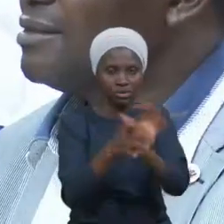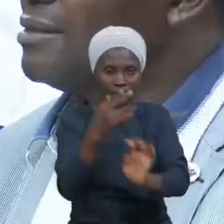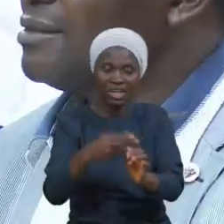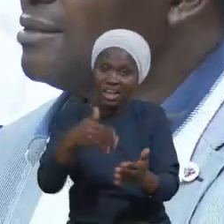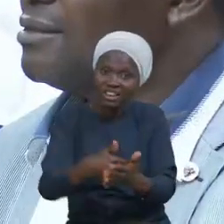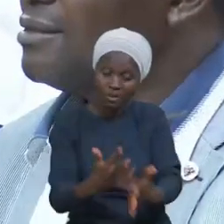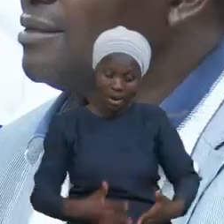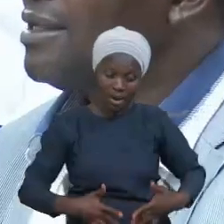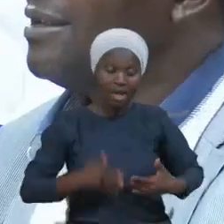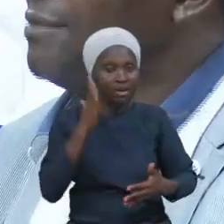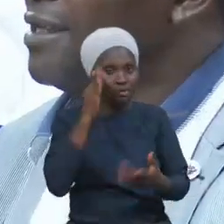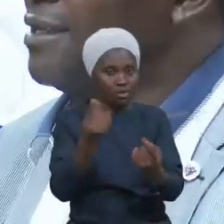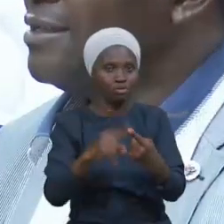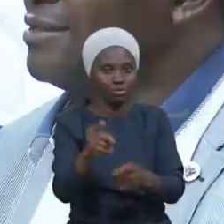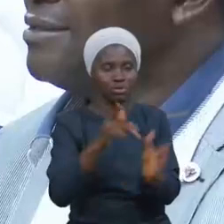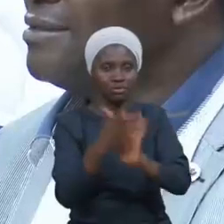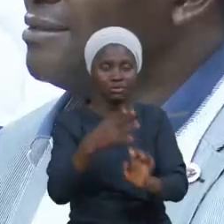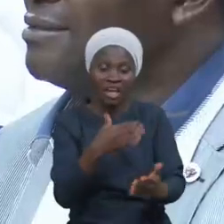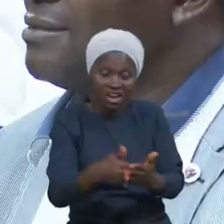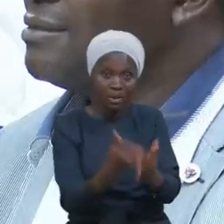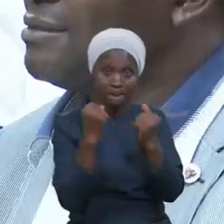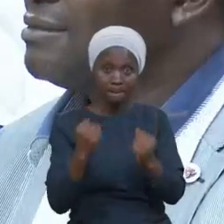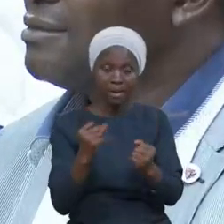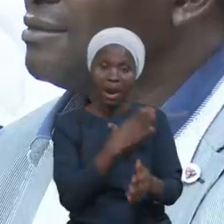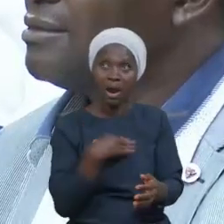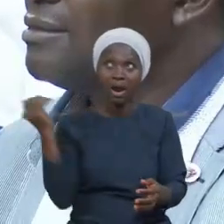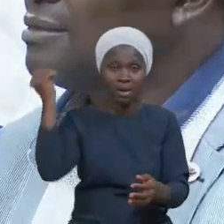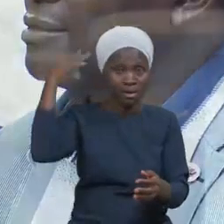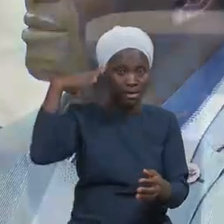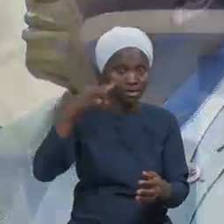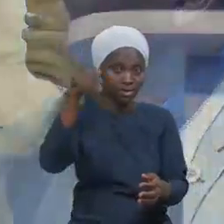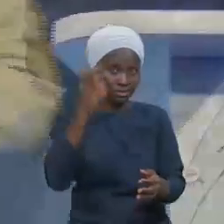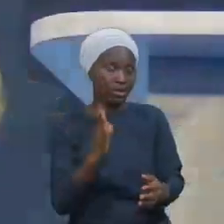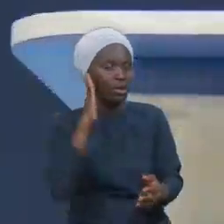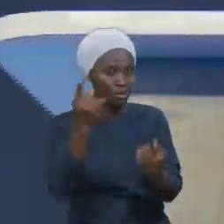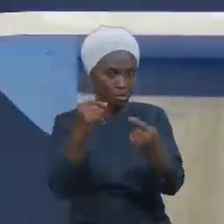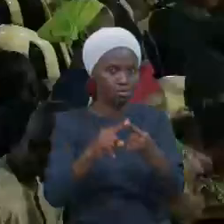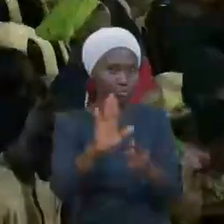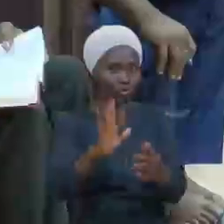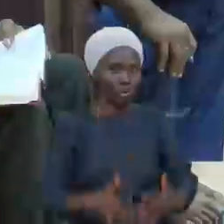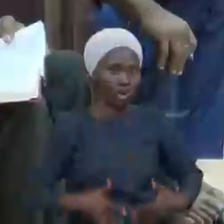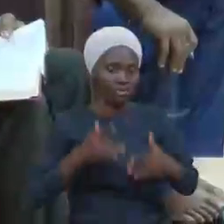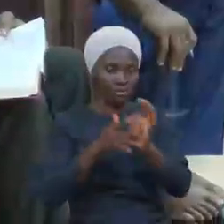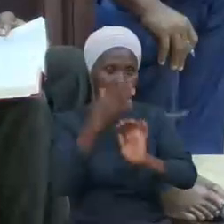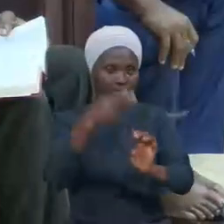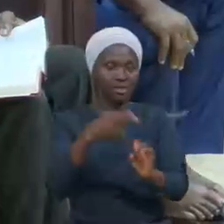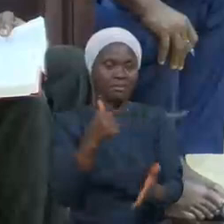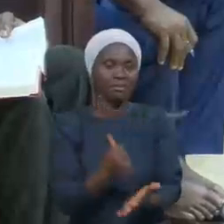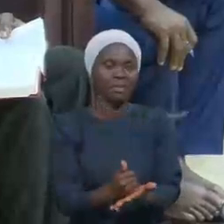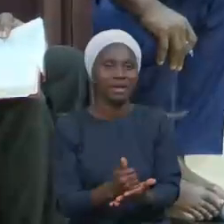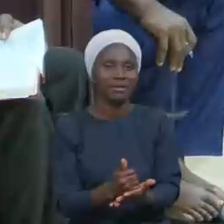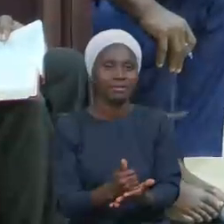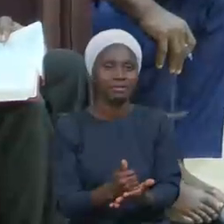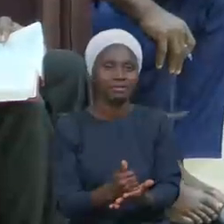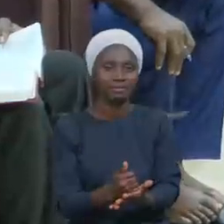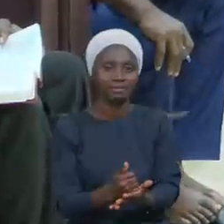will come to you. A new power and the grace of God will come into your life in Jesus' name.